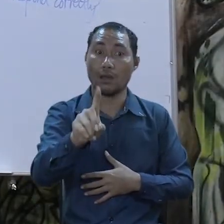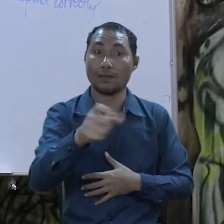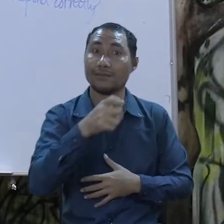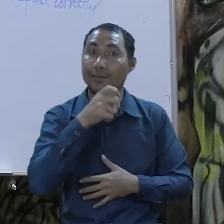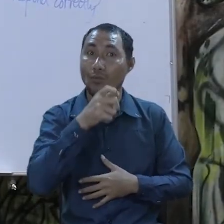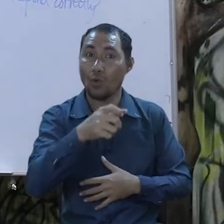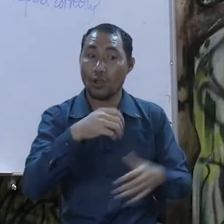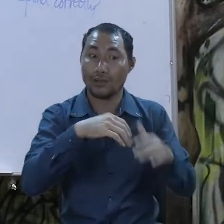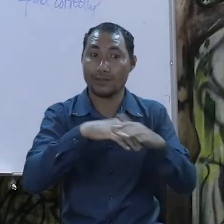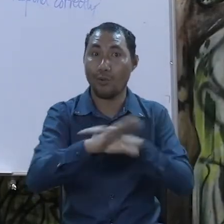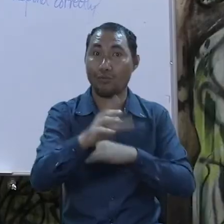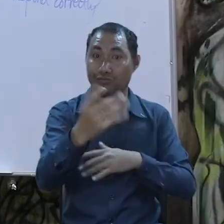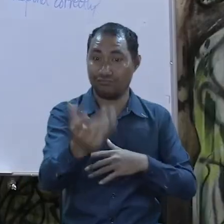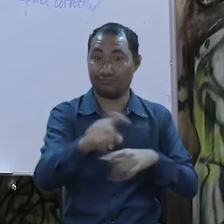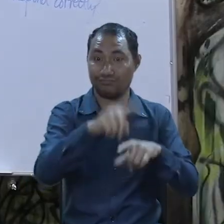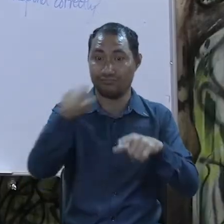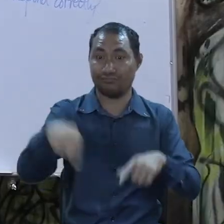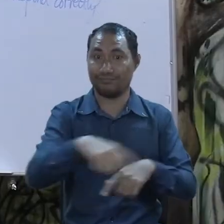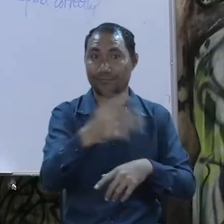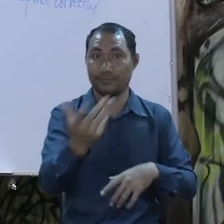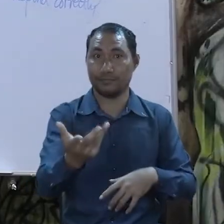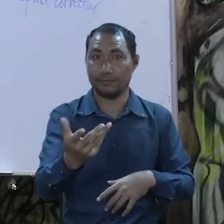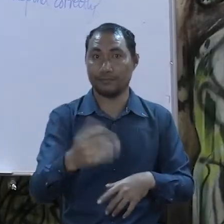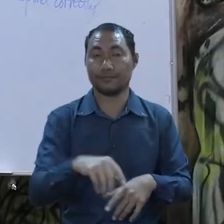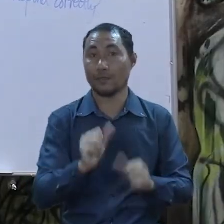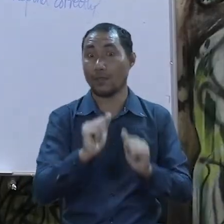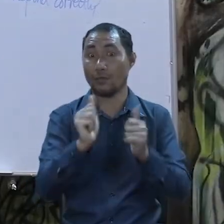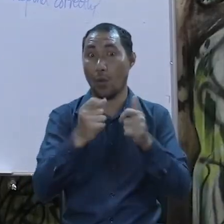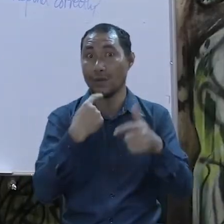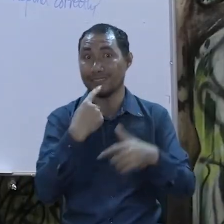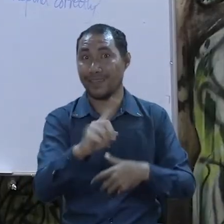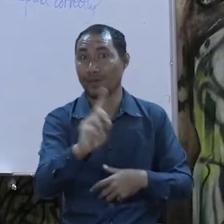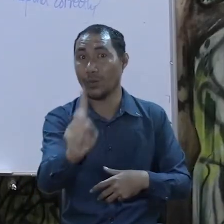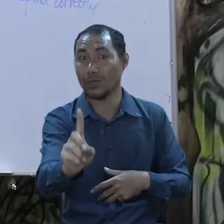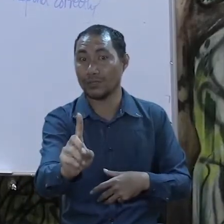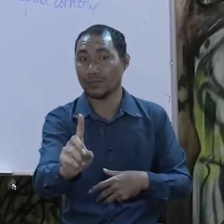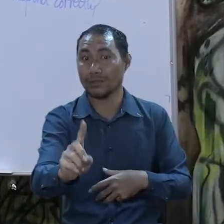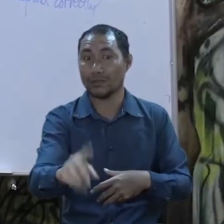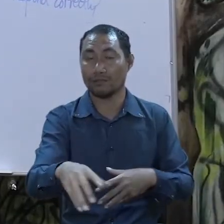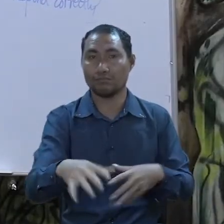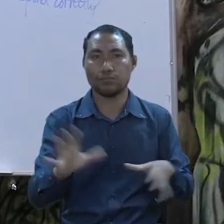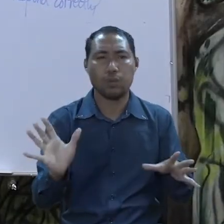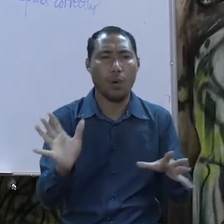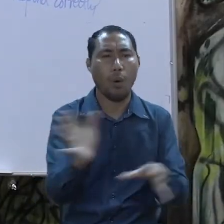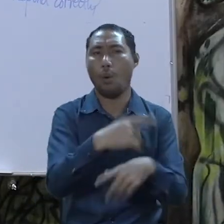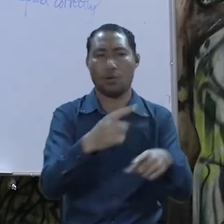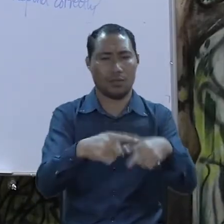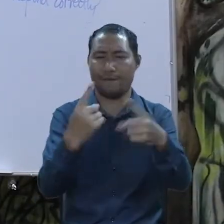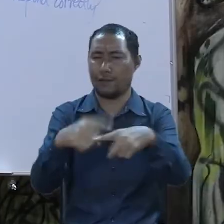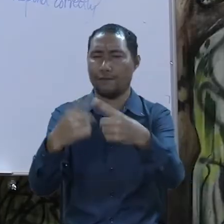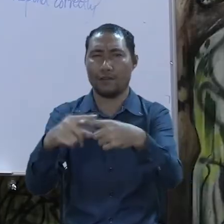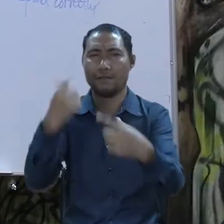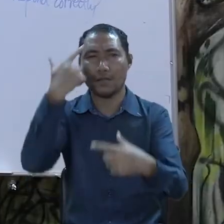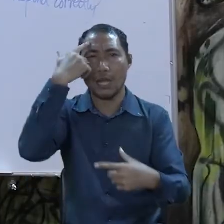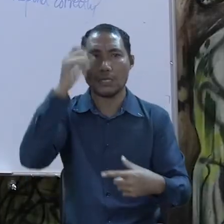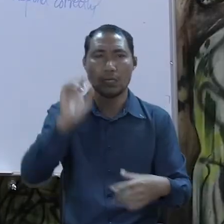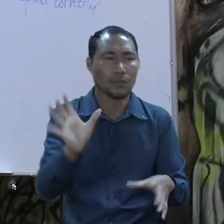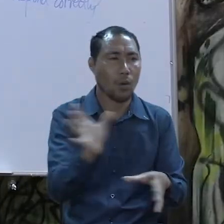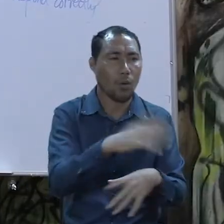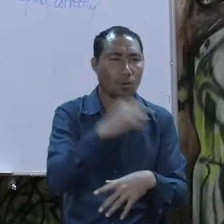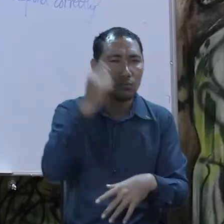to put the main word inside the brainstorm. Then, like I said, it is an explosion of